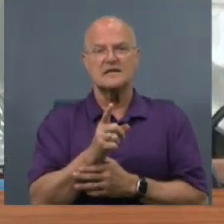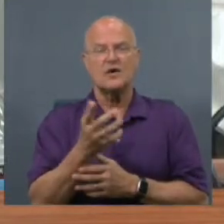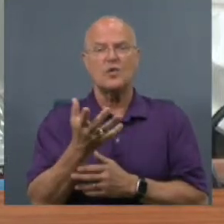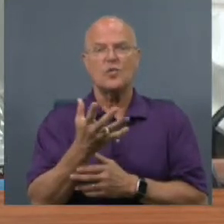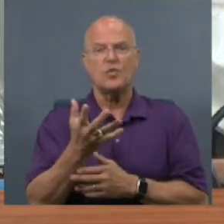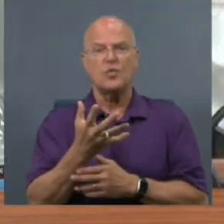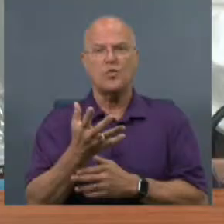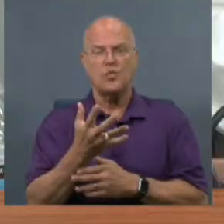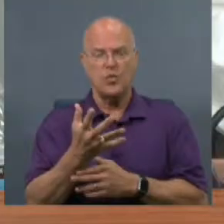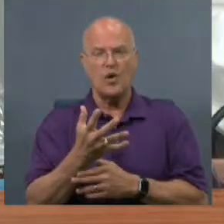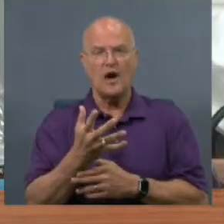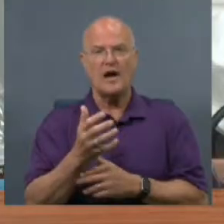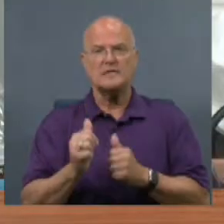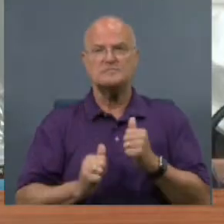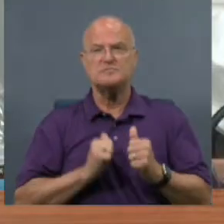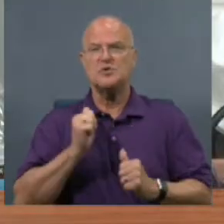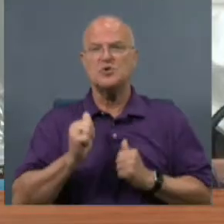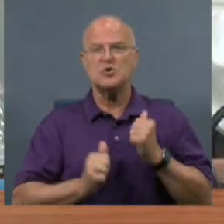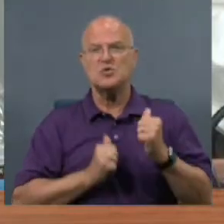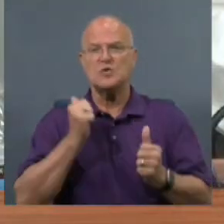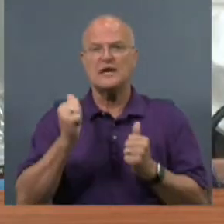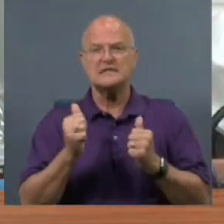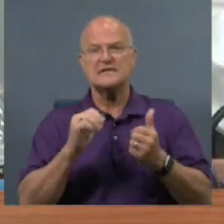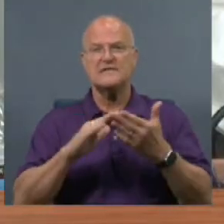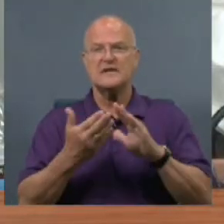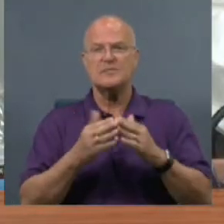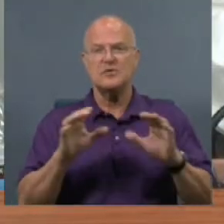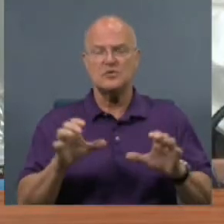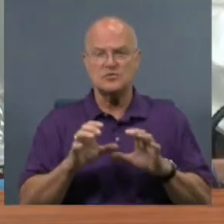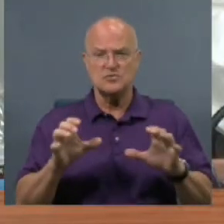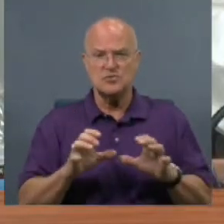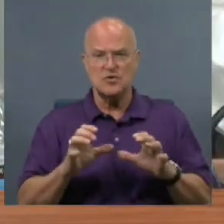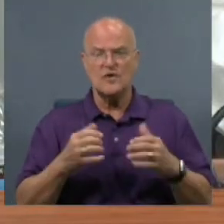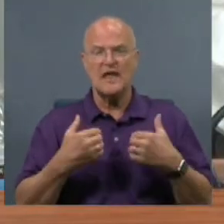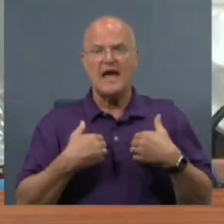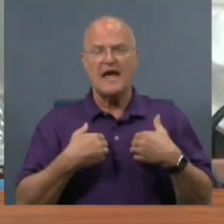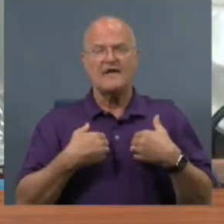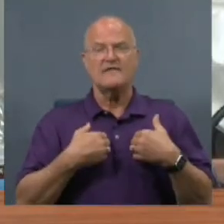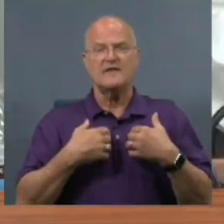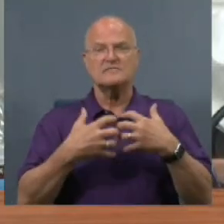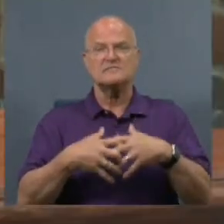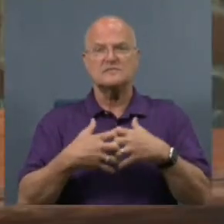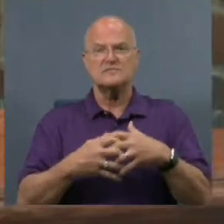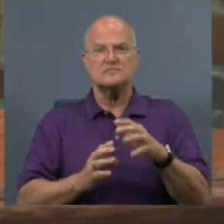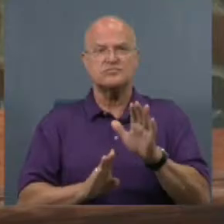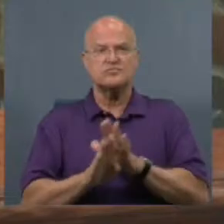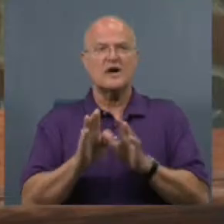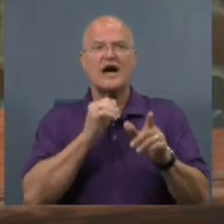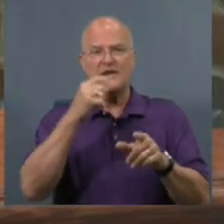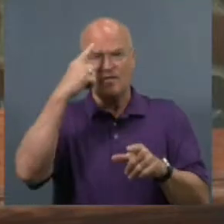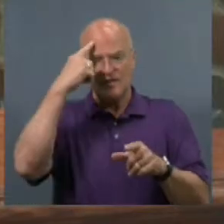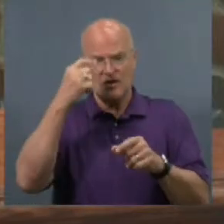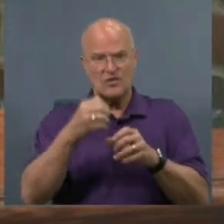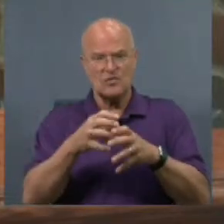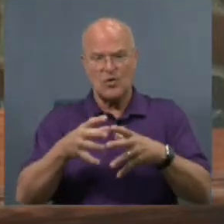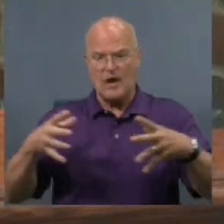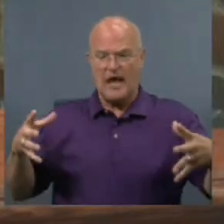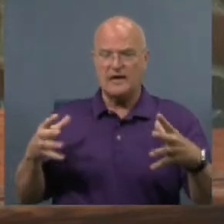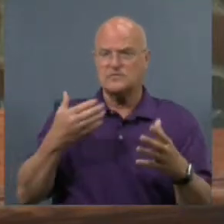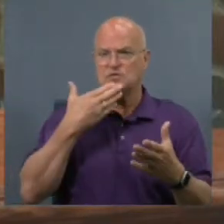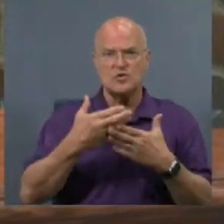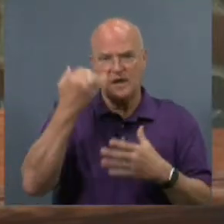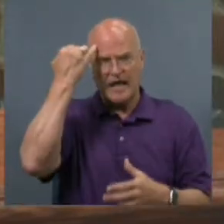what progressive communities do. They grow their economic engine producers. I don't agree that growing out is ever a good